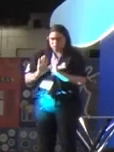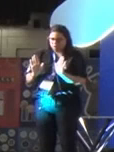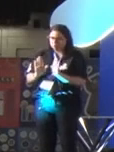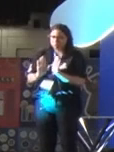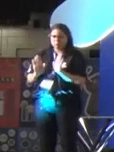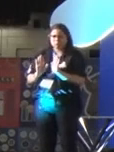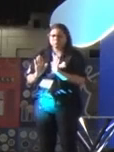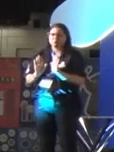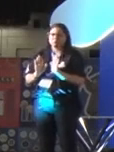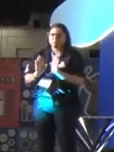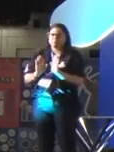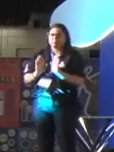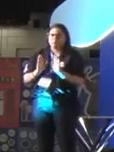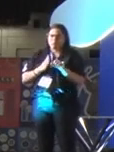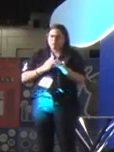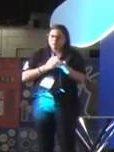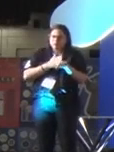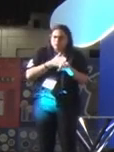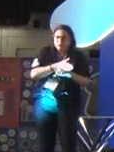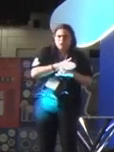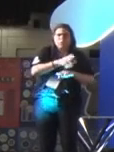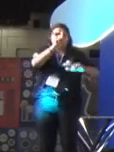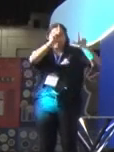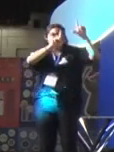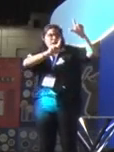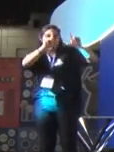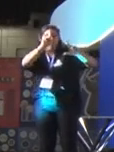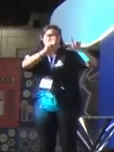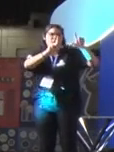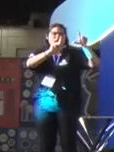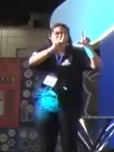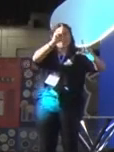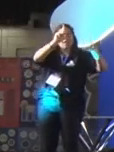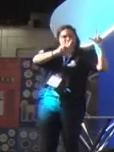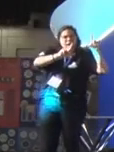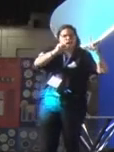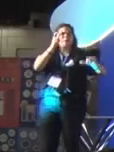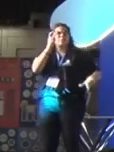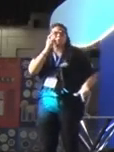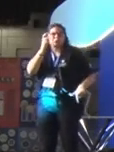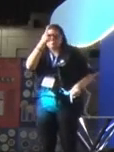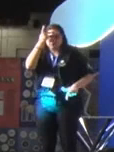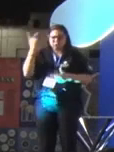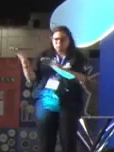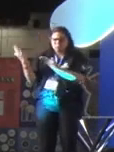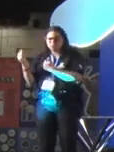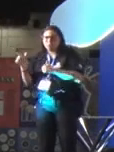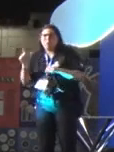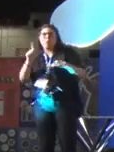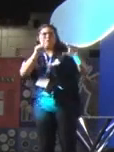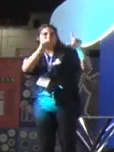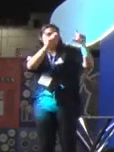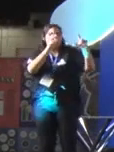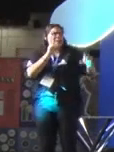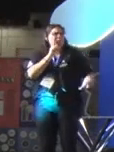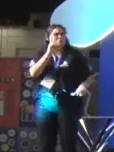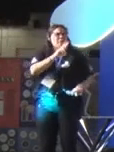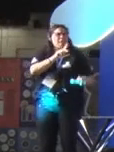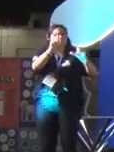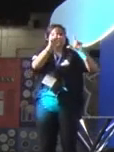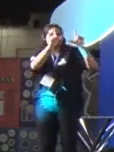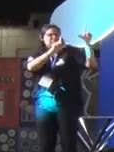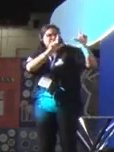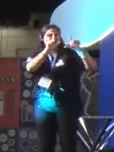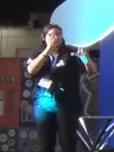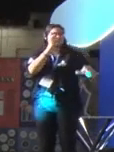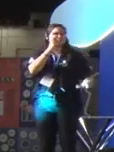watched by teenagers, having a laugh with the Simpson family. At the end of this episode, he